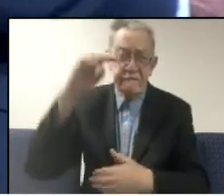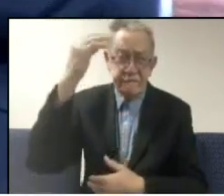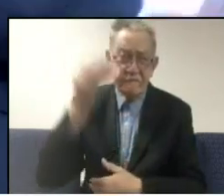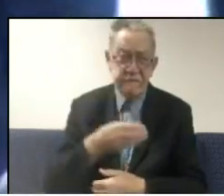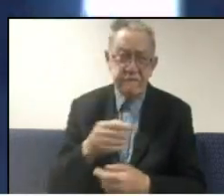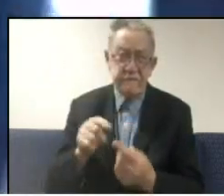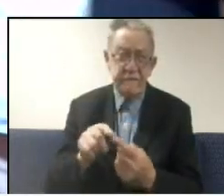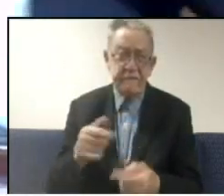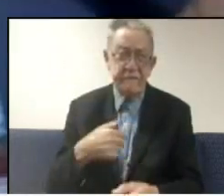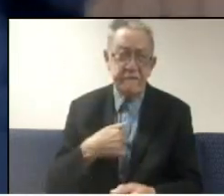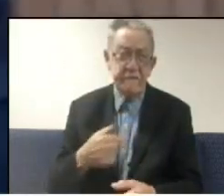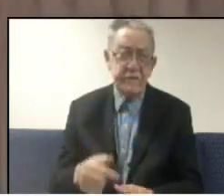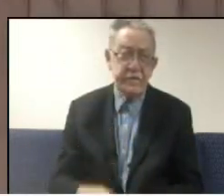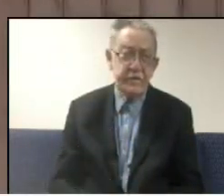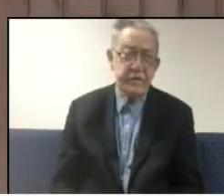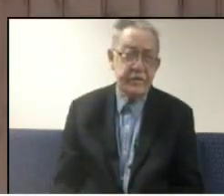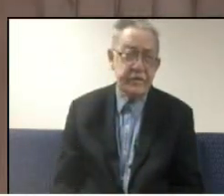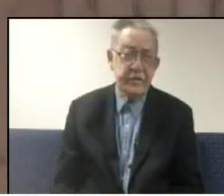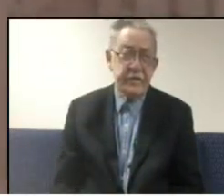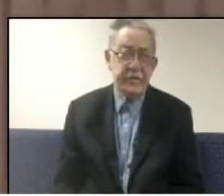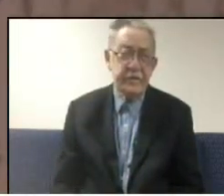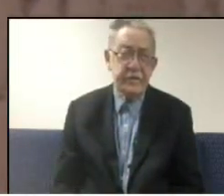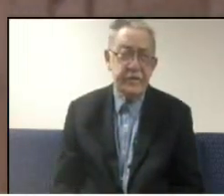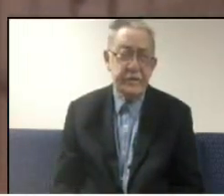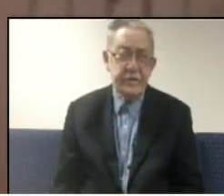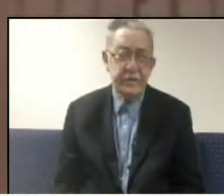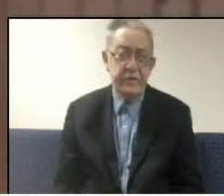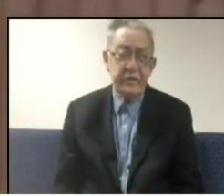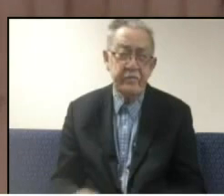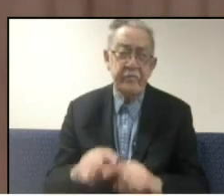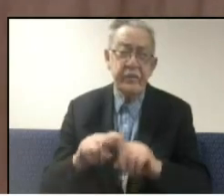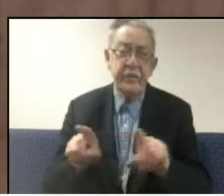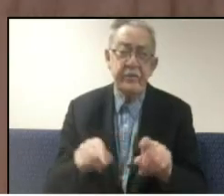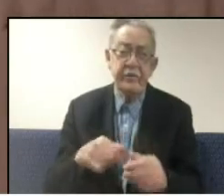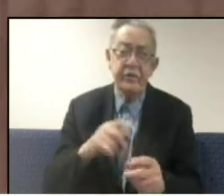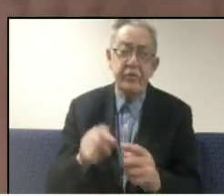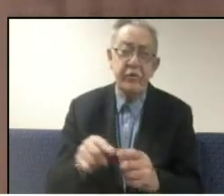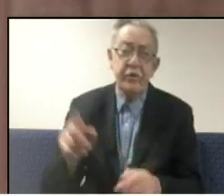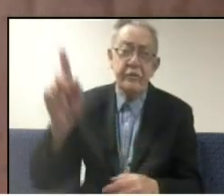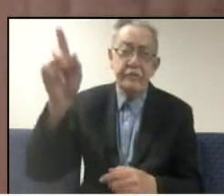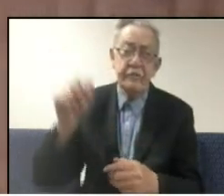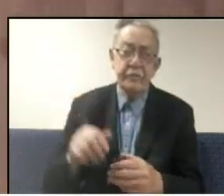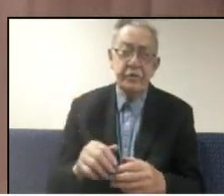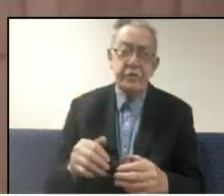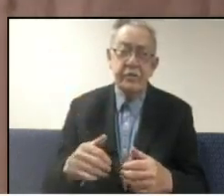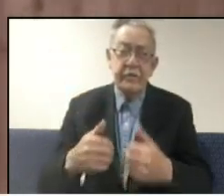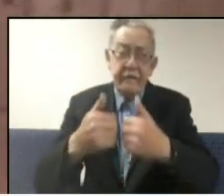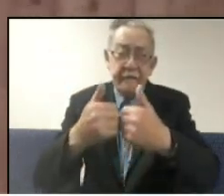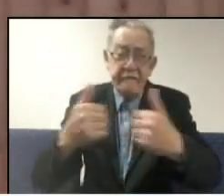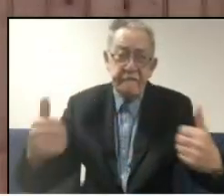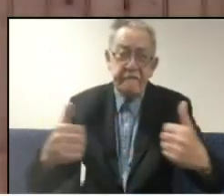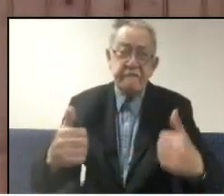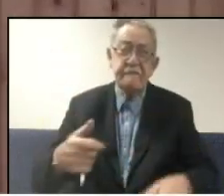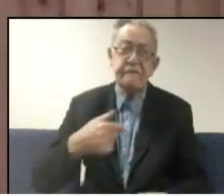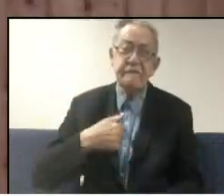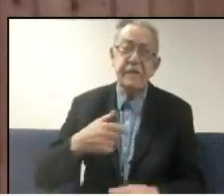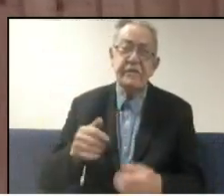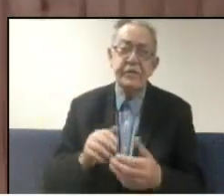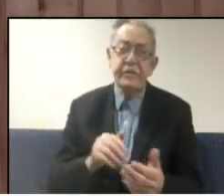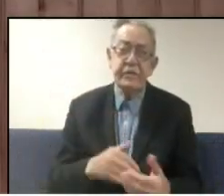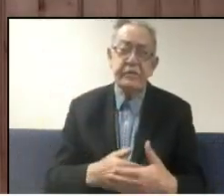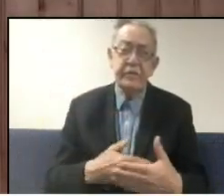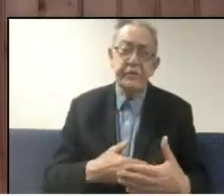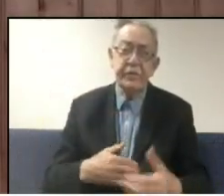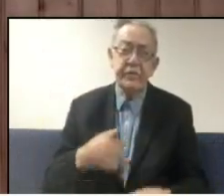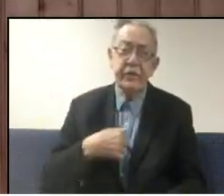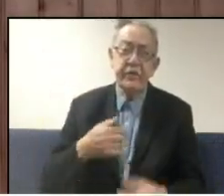Paul starts with that but. But when he who had set me apart before I was born.